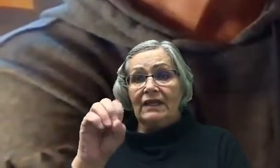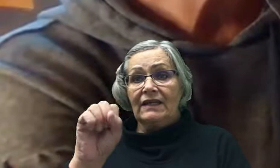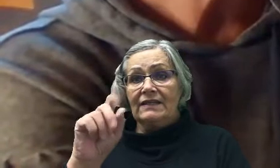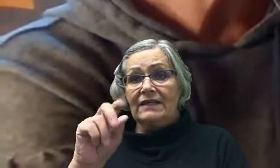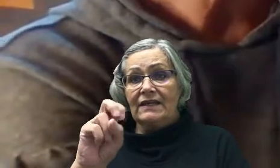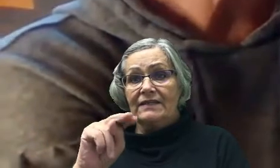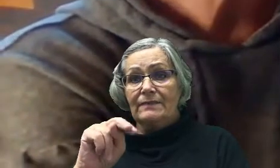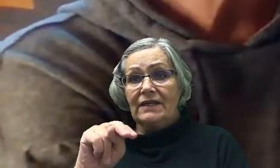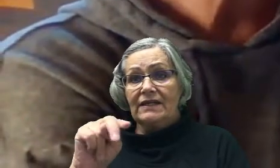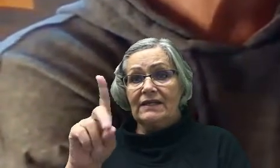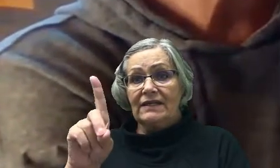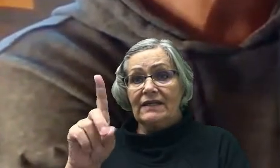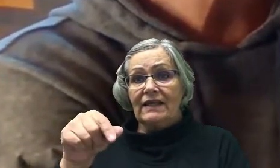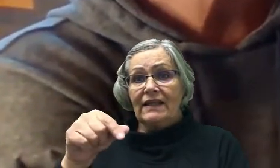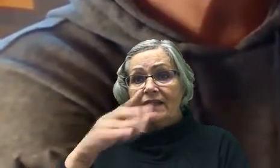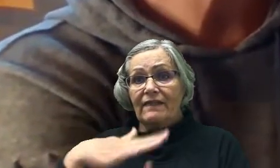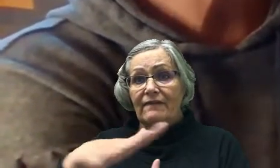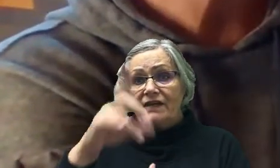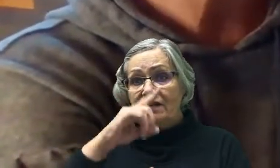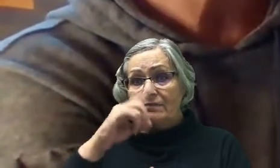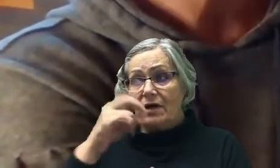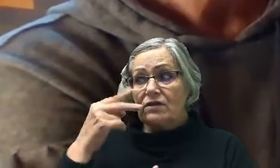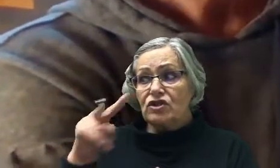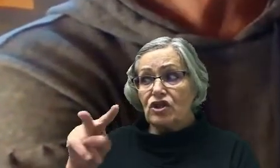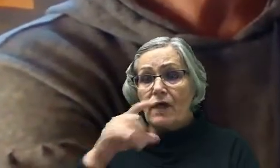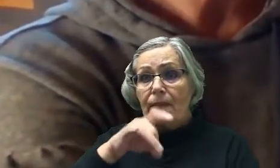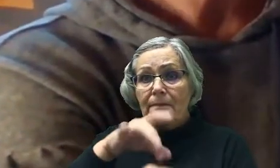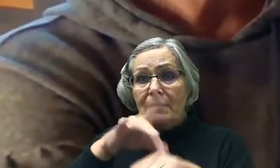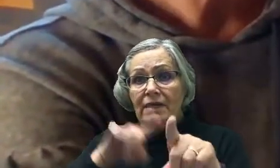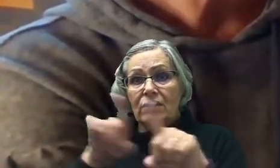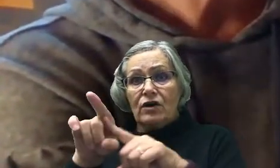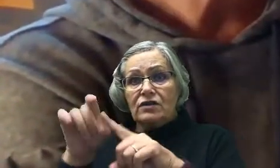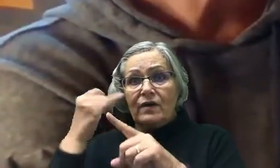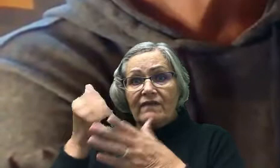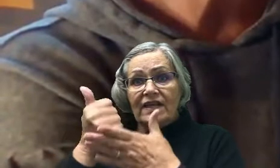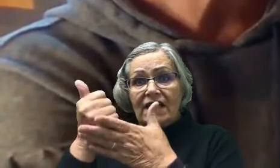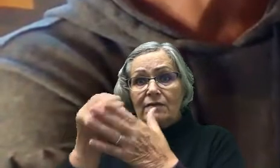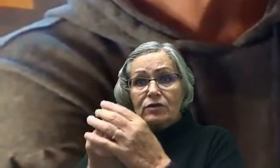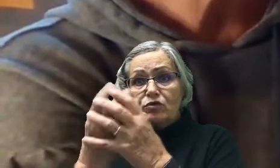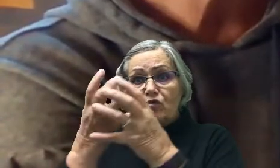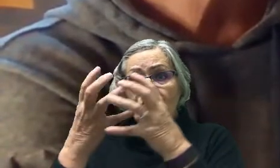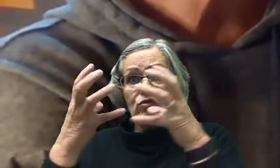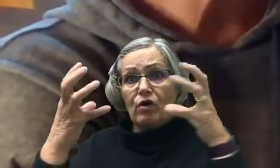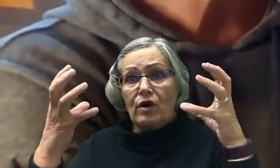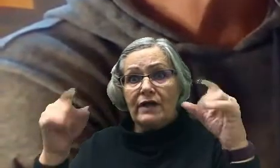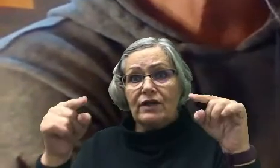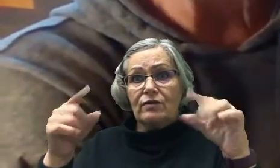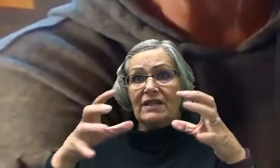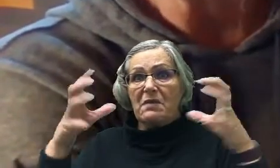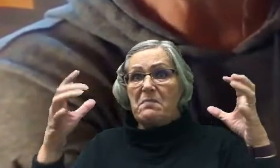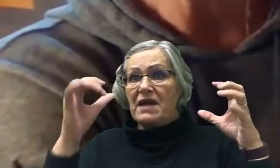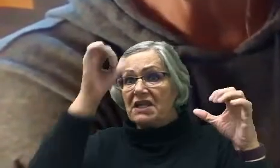Desmond the field mouse discovered the pumpkin the same day. He thought that if he helped it grow, it could become the